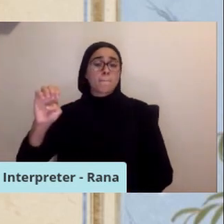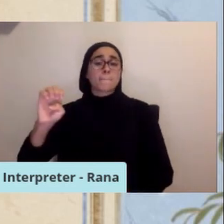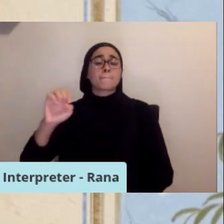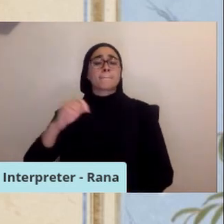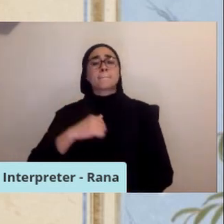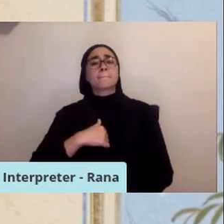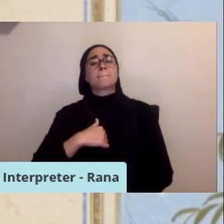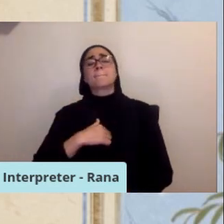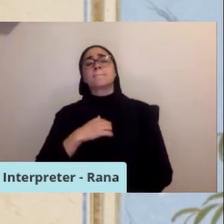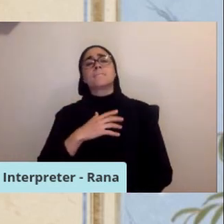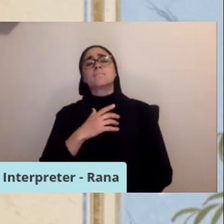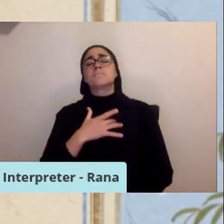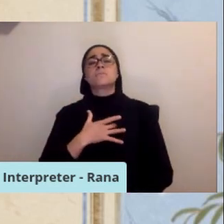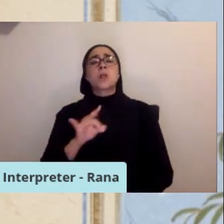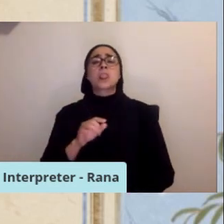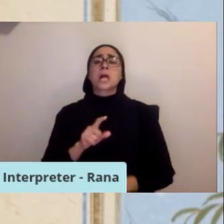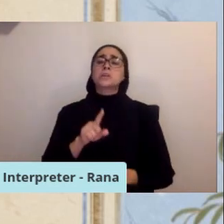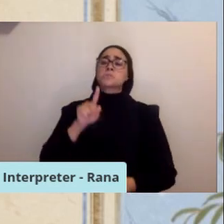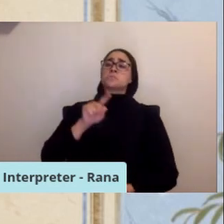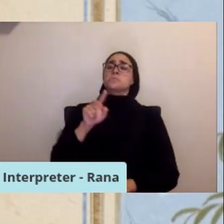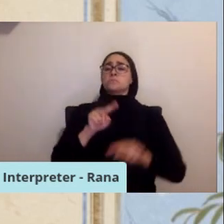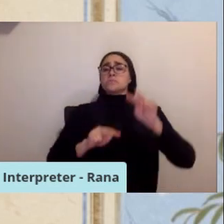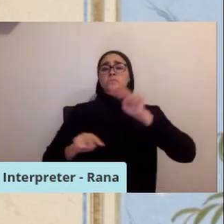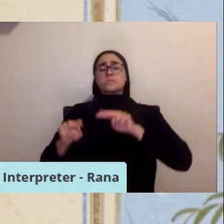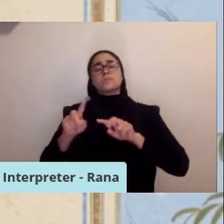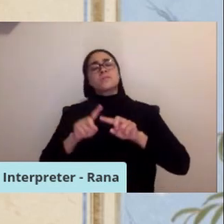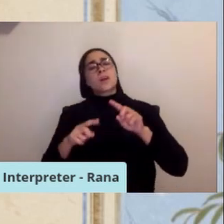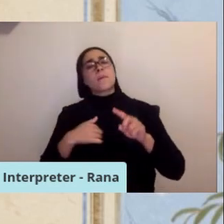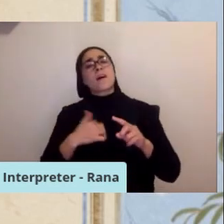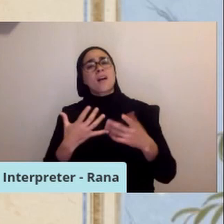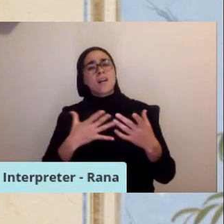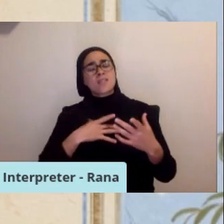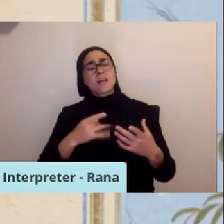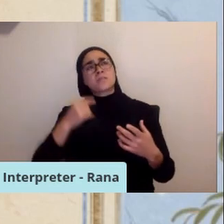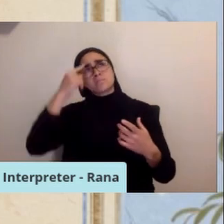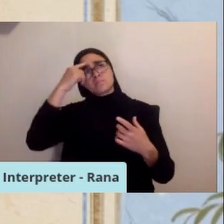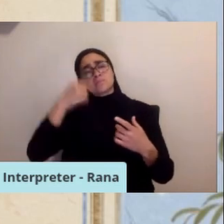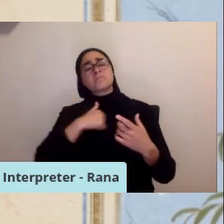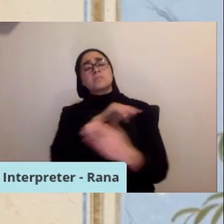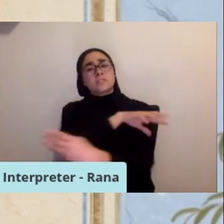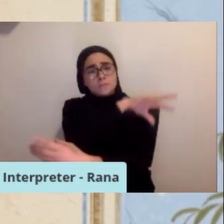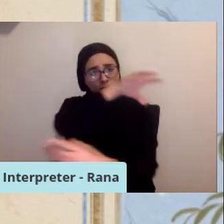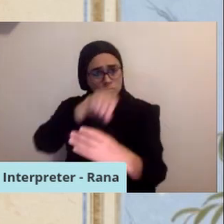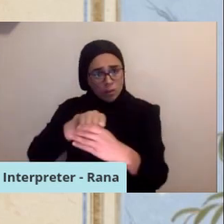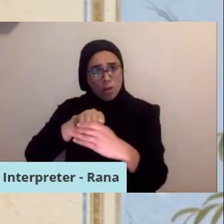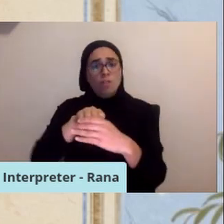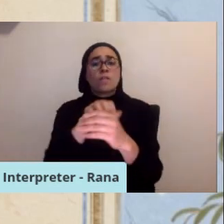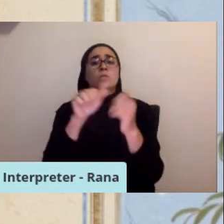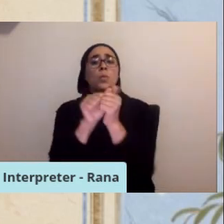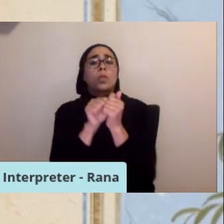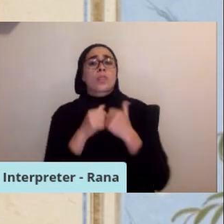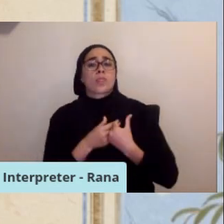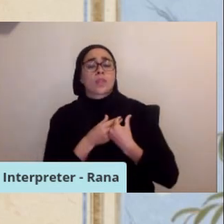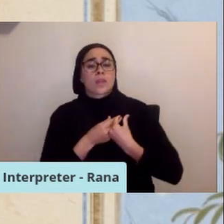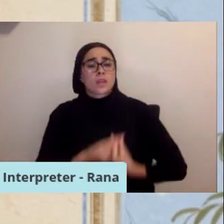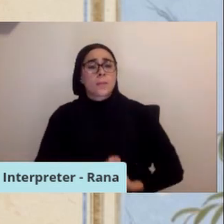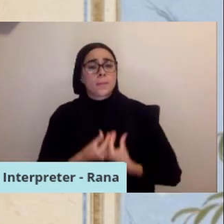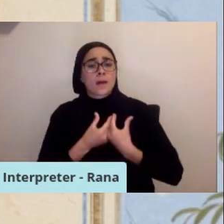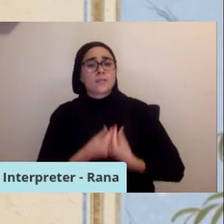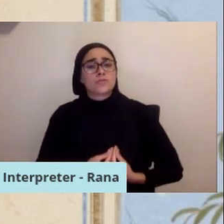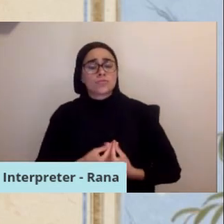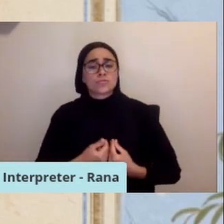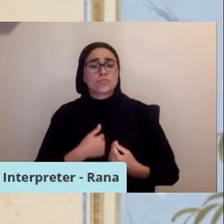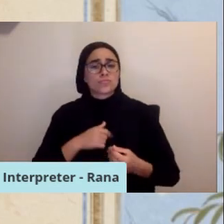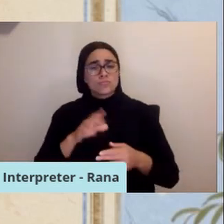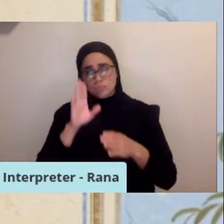distant observer, but as one who is involved with compassion and with openness to your